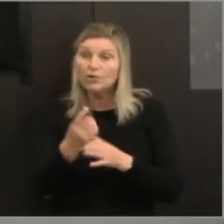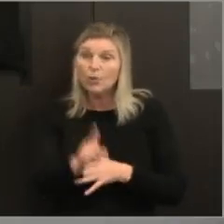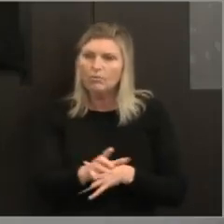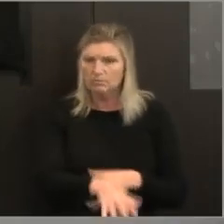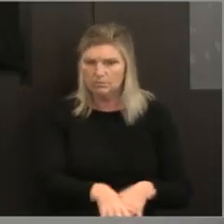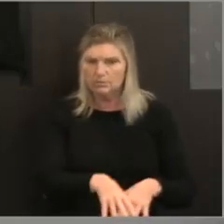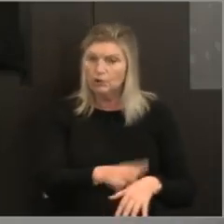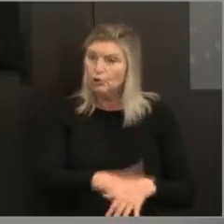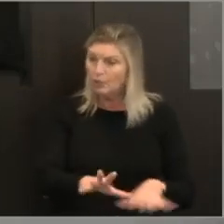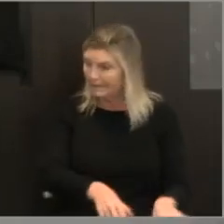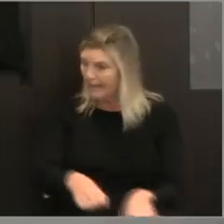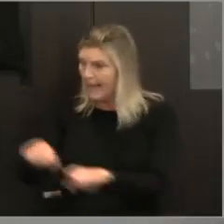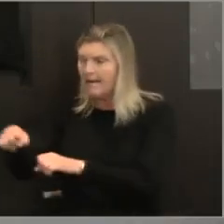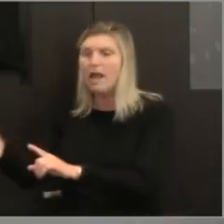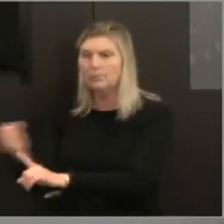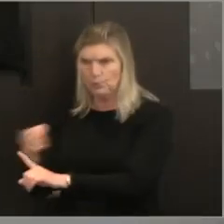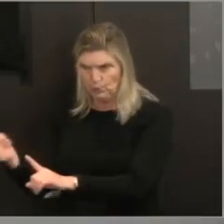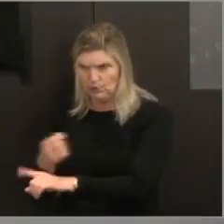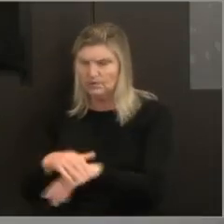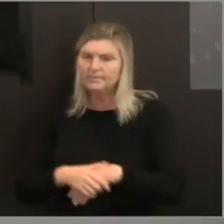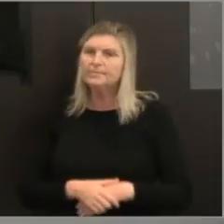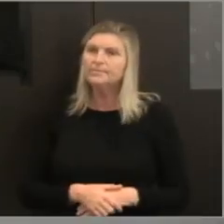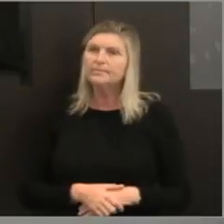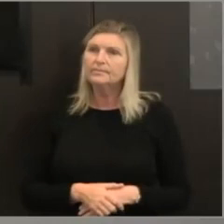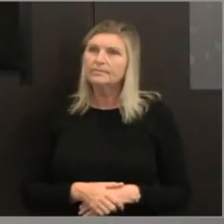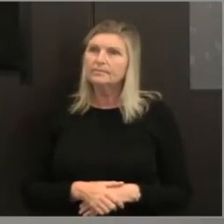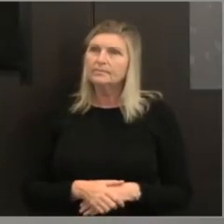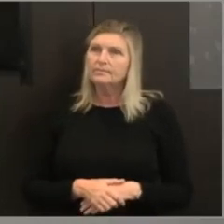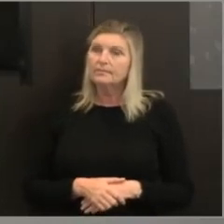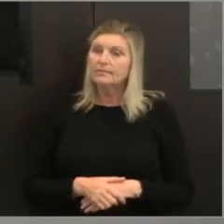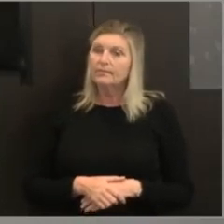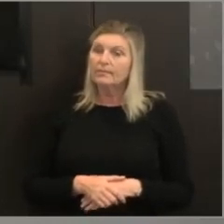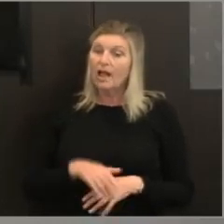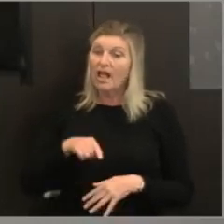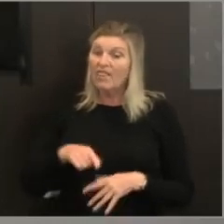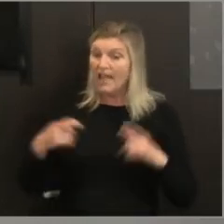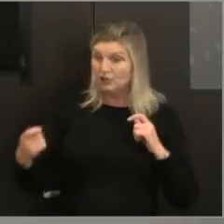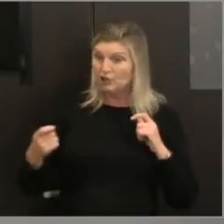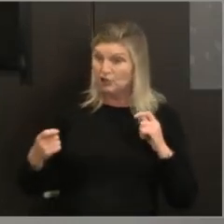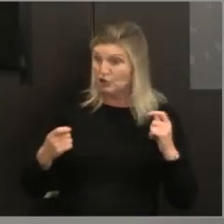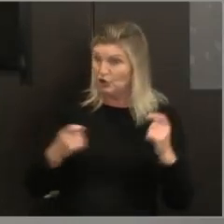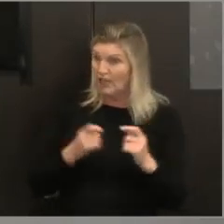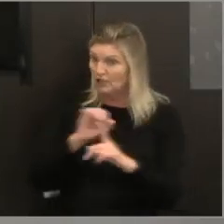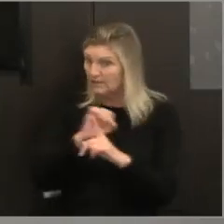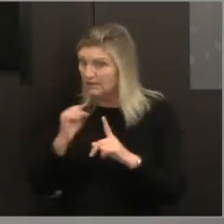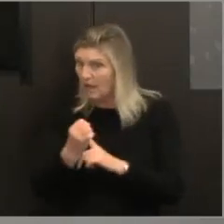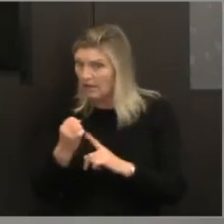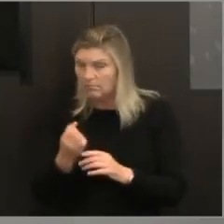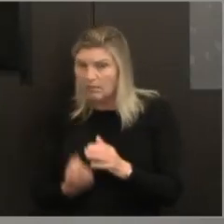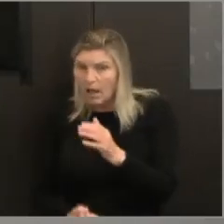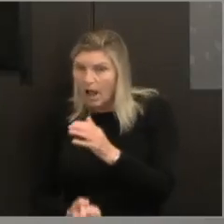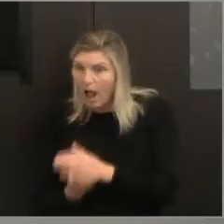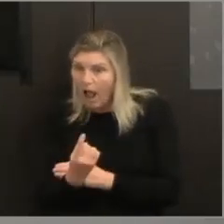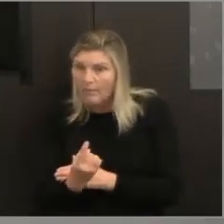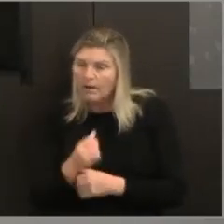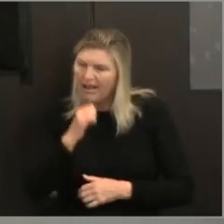of Māori children. That kind of transformational change will only come with a